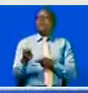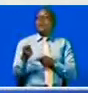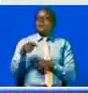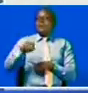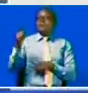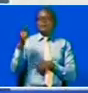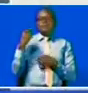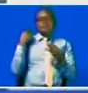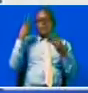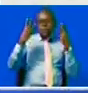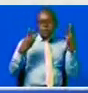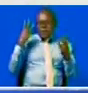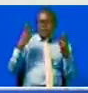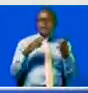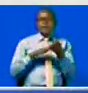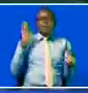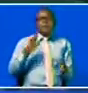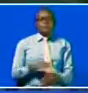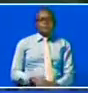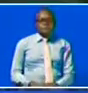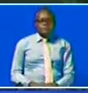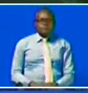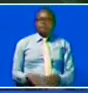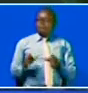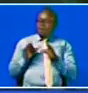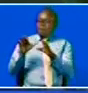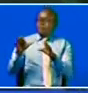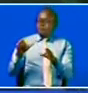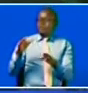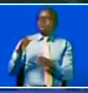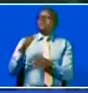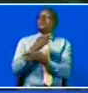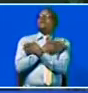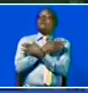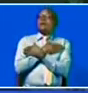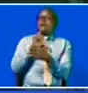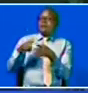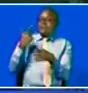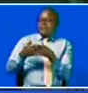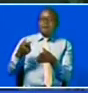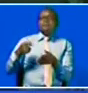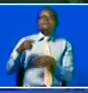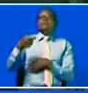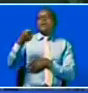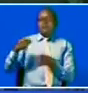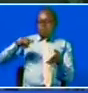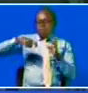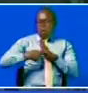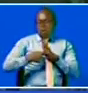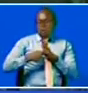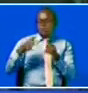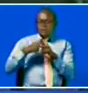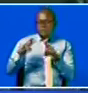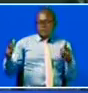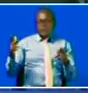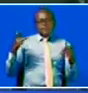lililomwacha pweke na mwenye hofu si haba. He pushed my friend outside, then he locked the door again and he